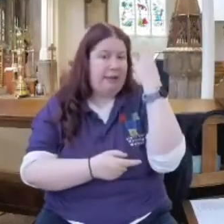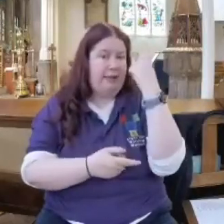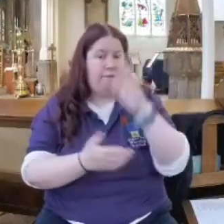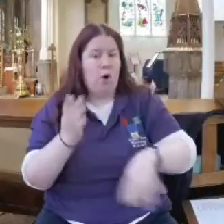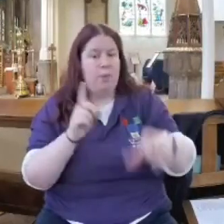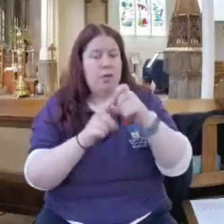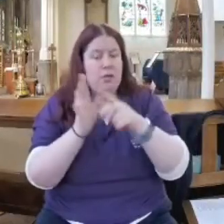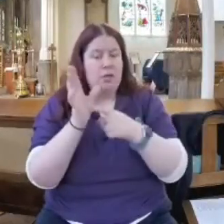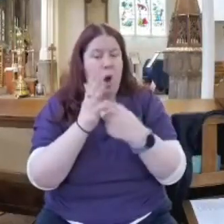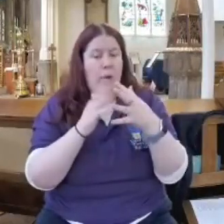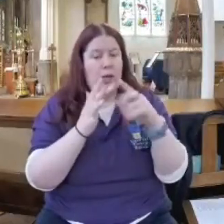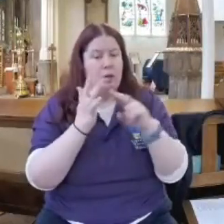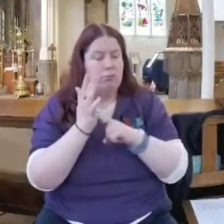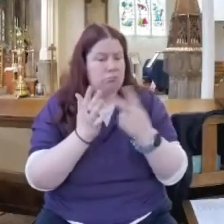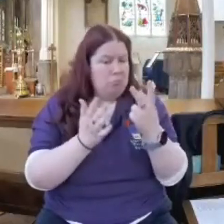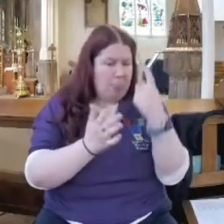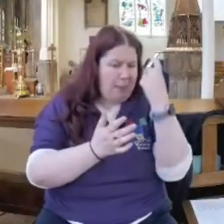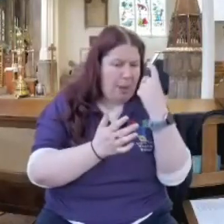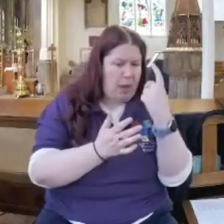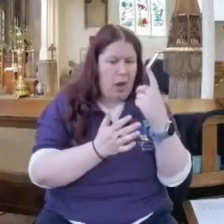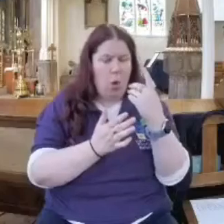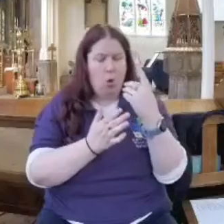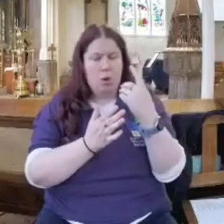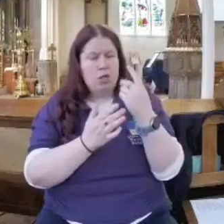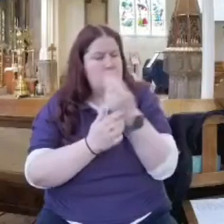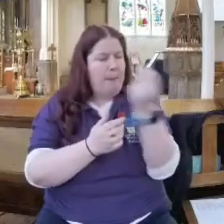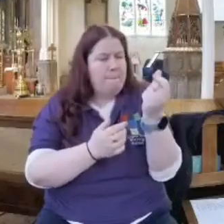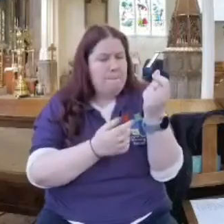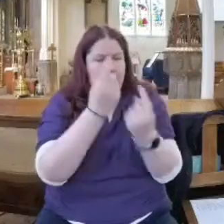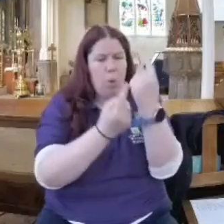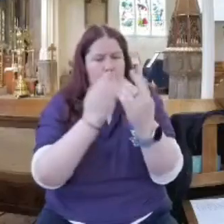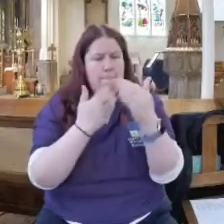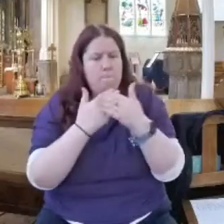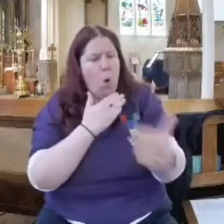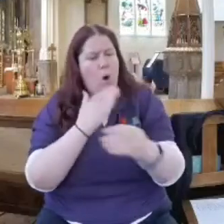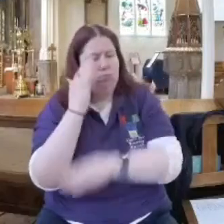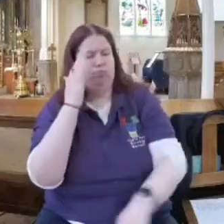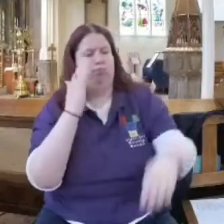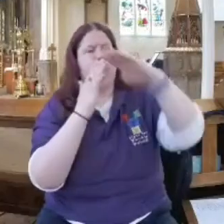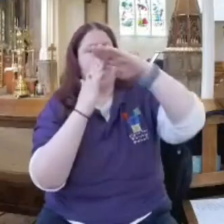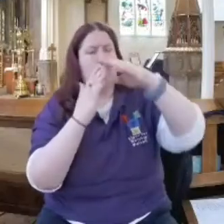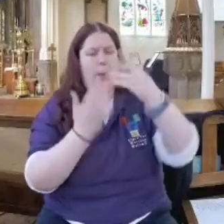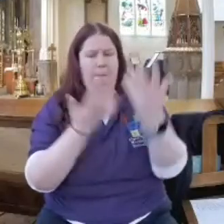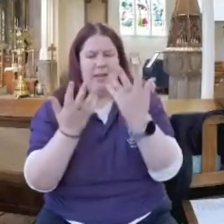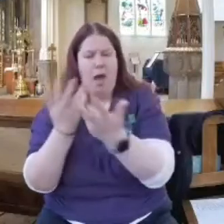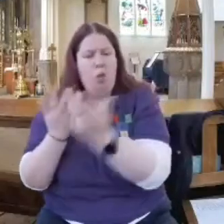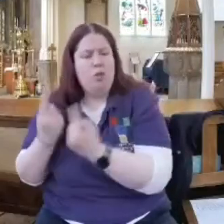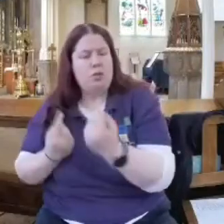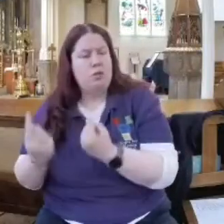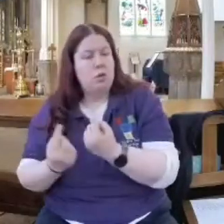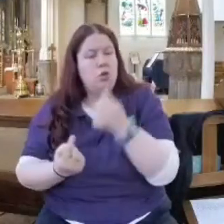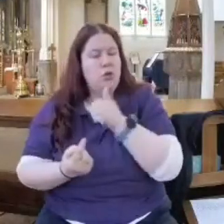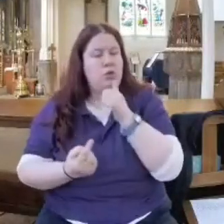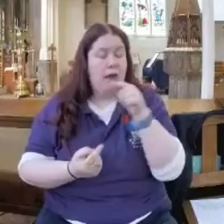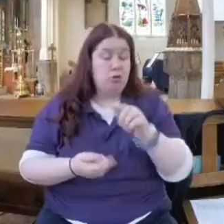idolize the superiority of the Aryan race as a justification for exterminating Jews. And